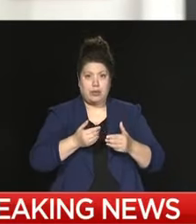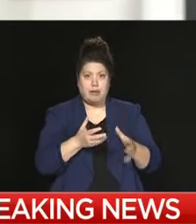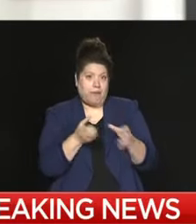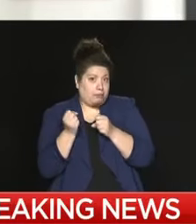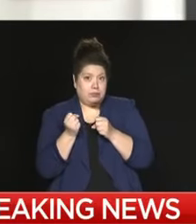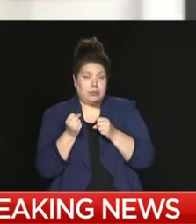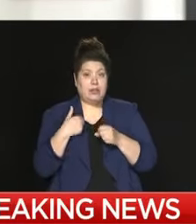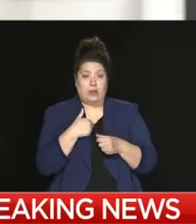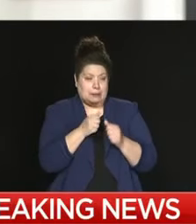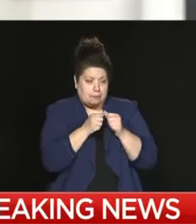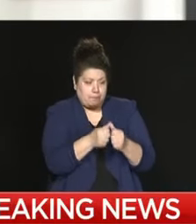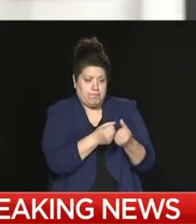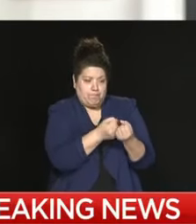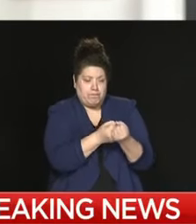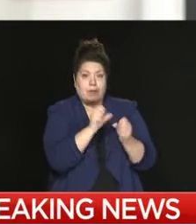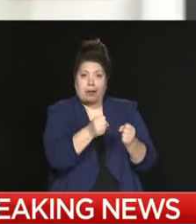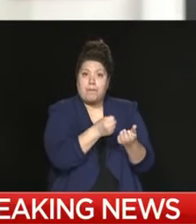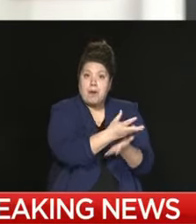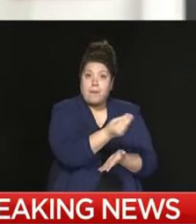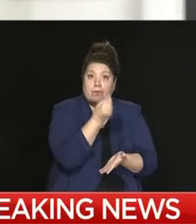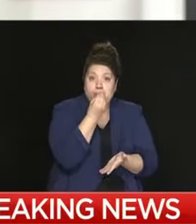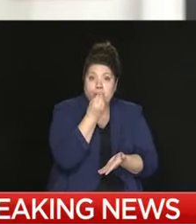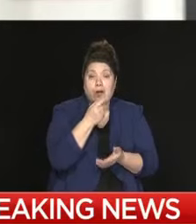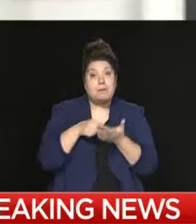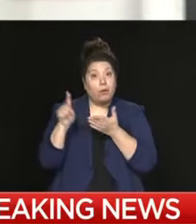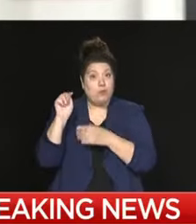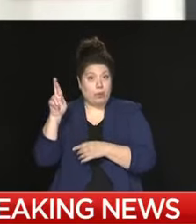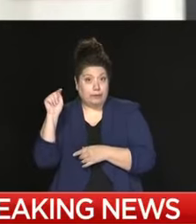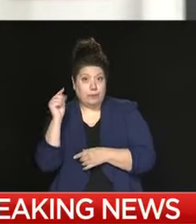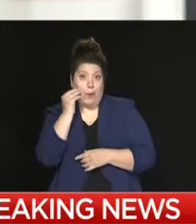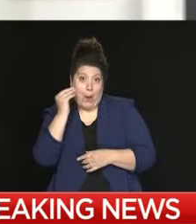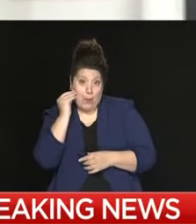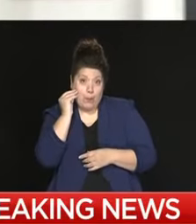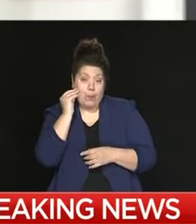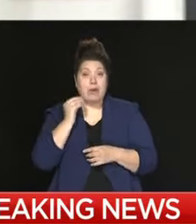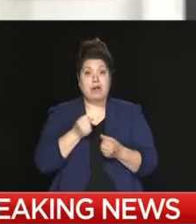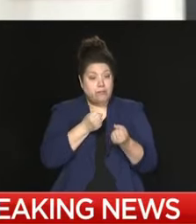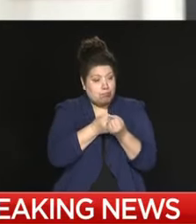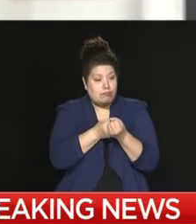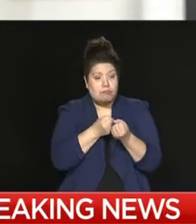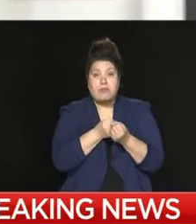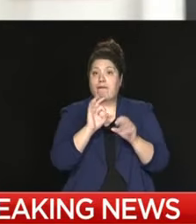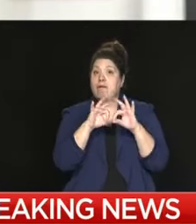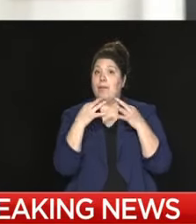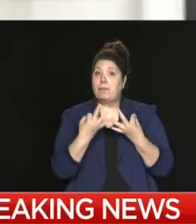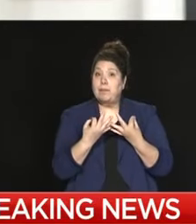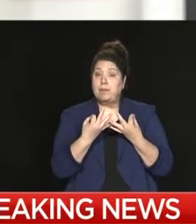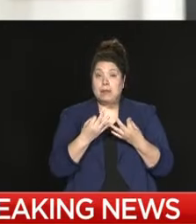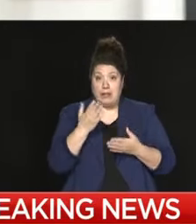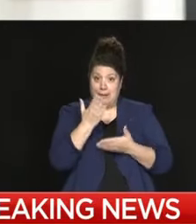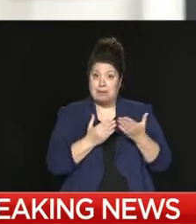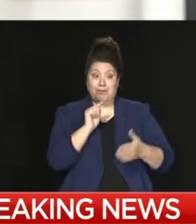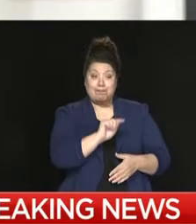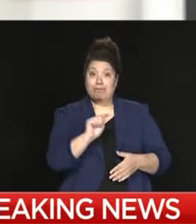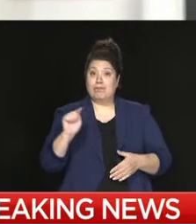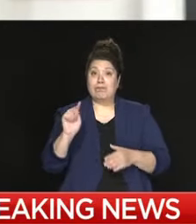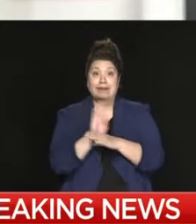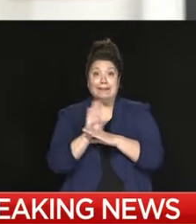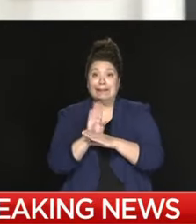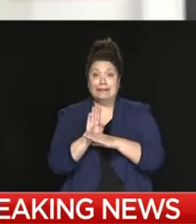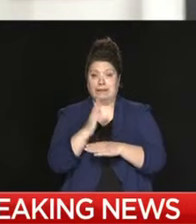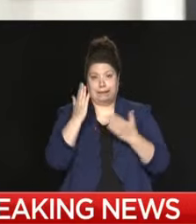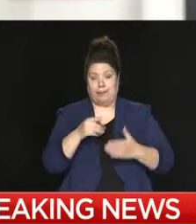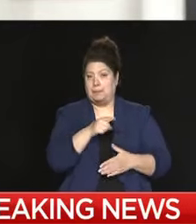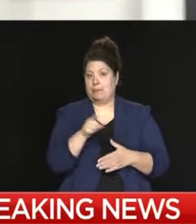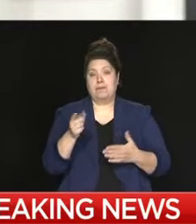continue to pay for their groceries and their rent at home and support their families. We know certain businesses are extremely hard